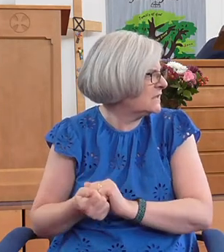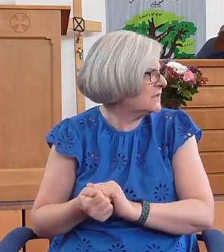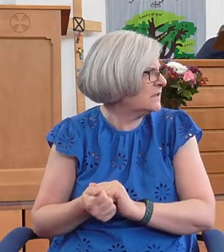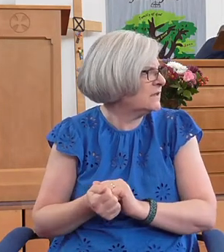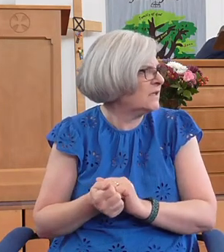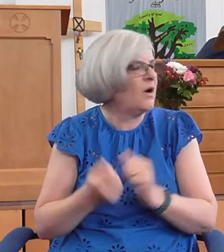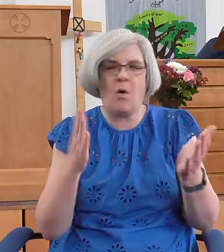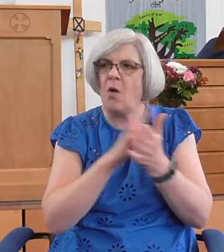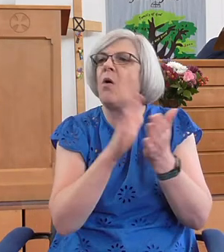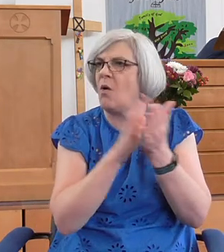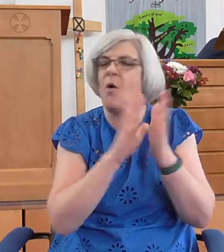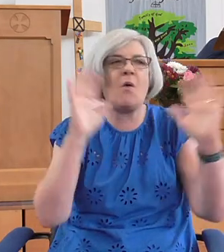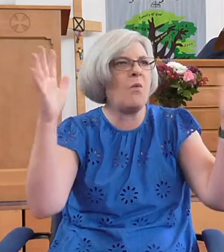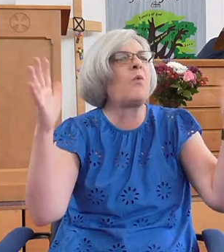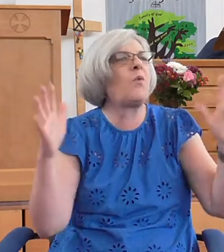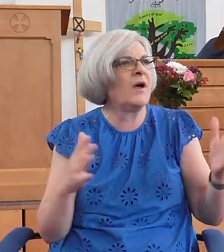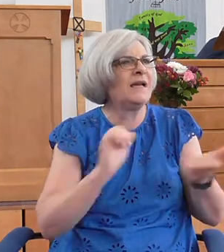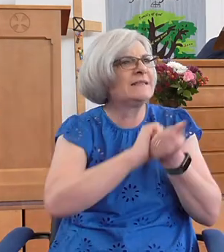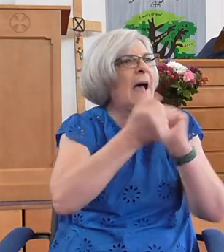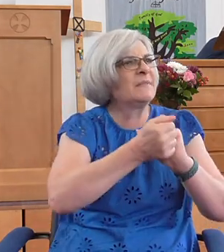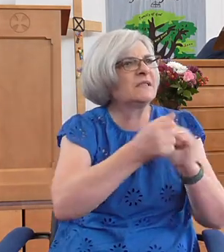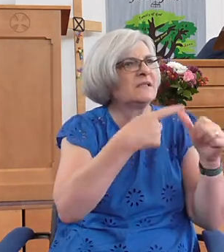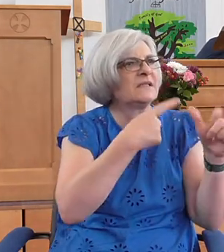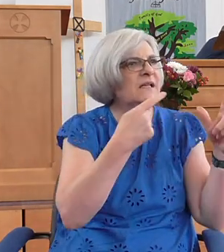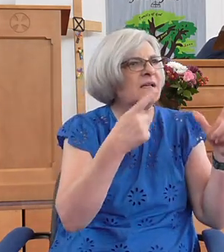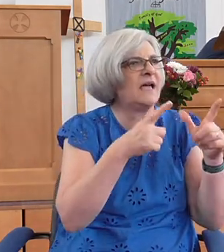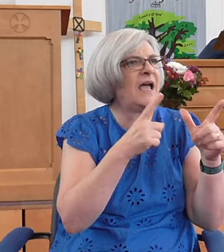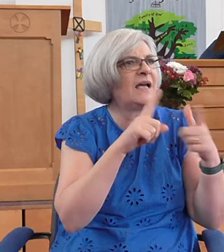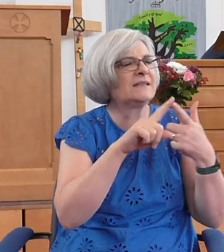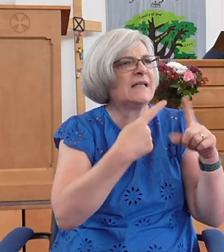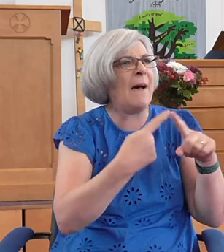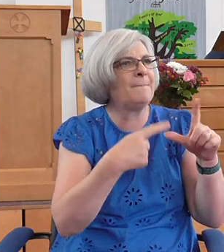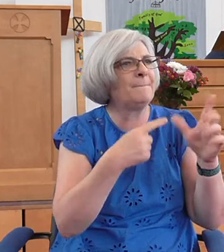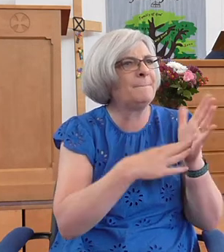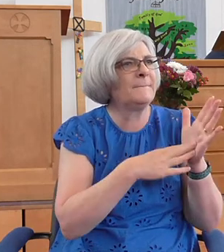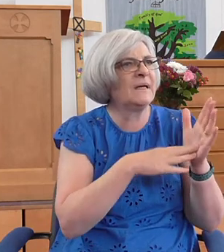round of applause for James for finishing all his exams?